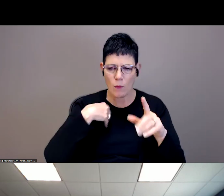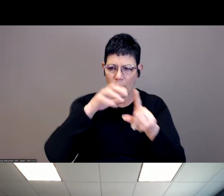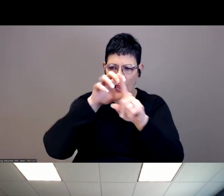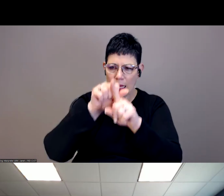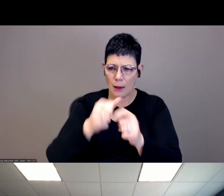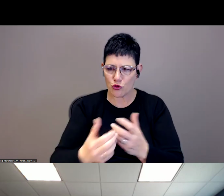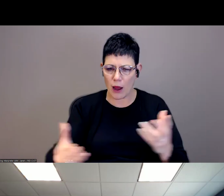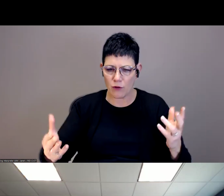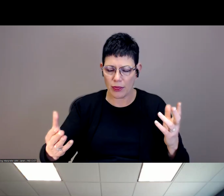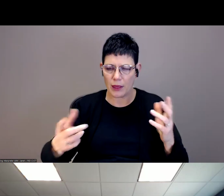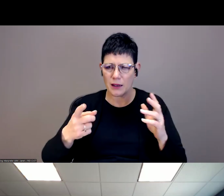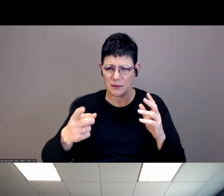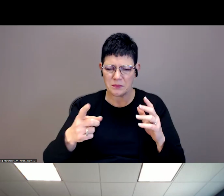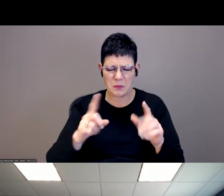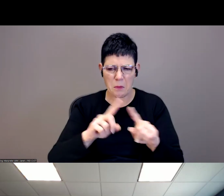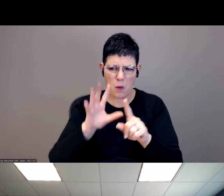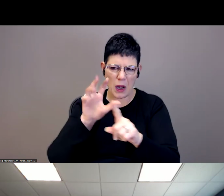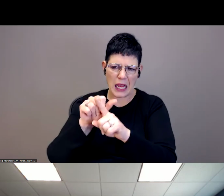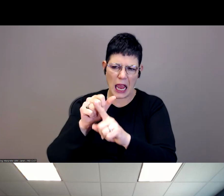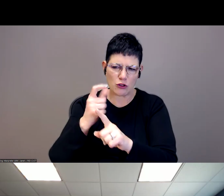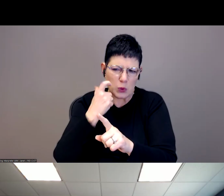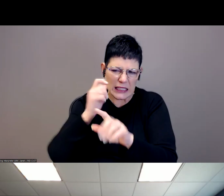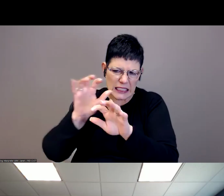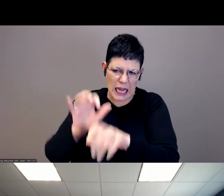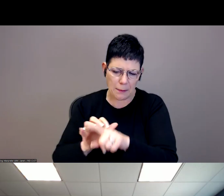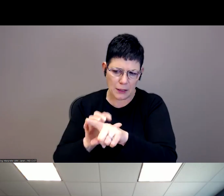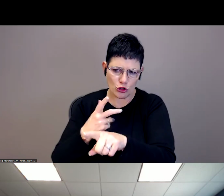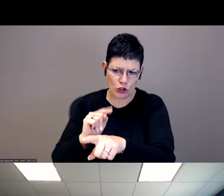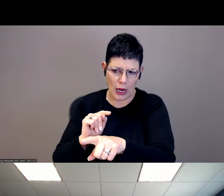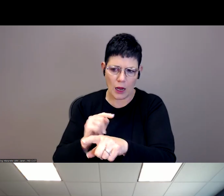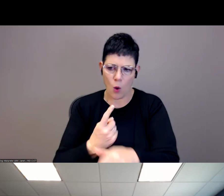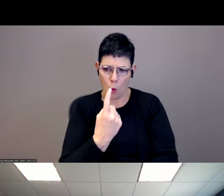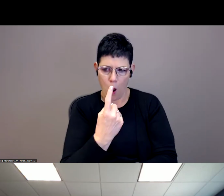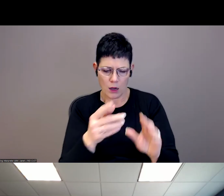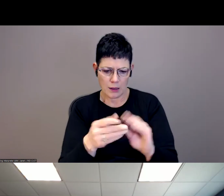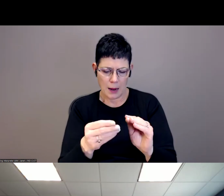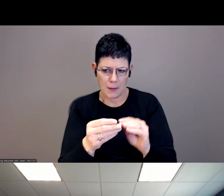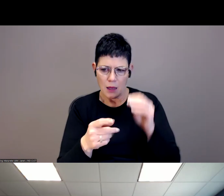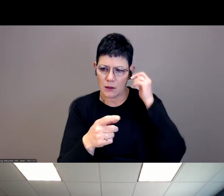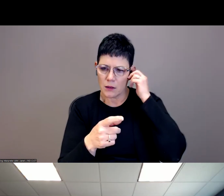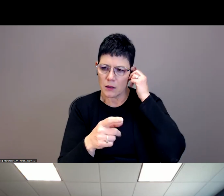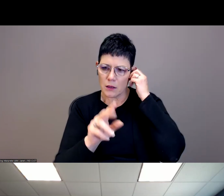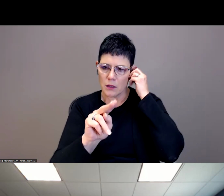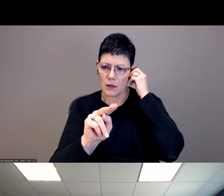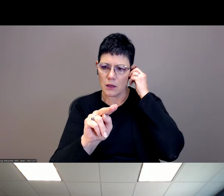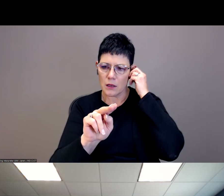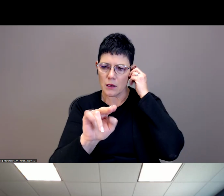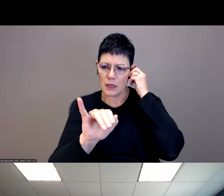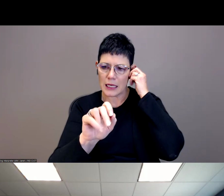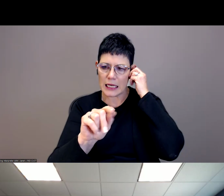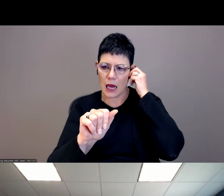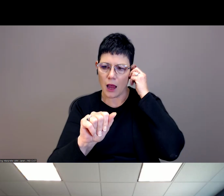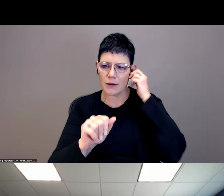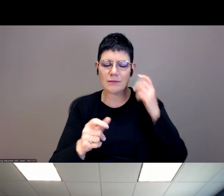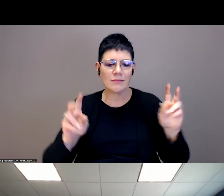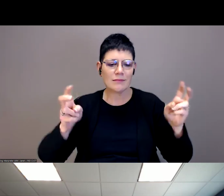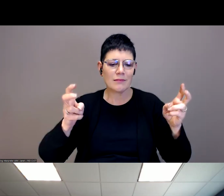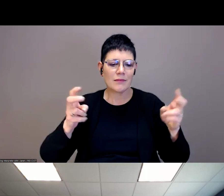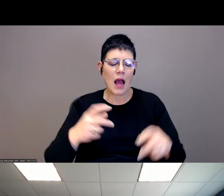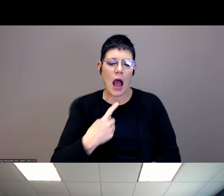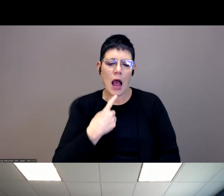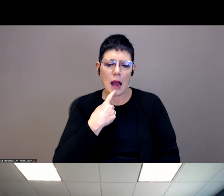of the commentary, but I'll just read the most recent one that from Netta, that closed mouths don't get fed. You